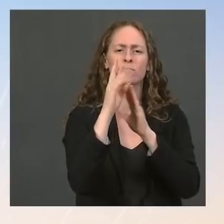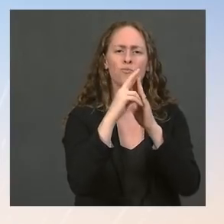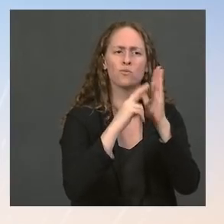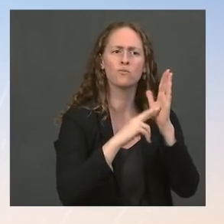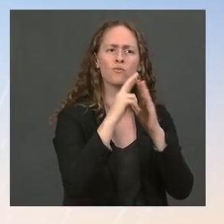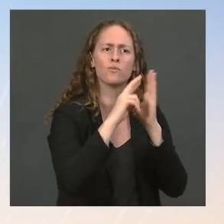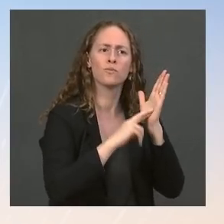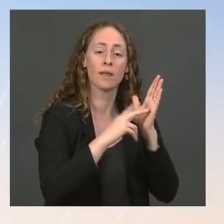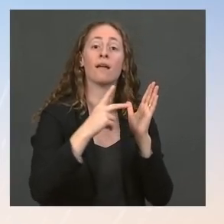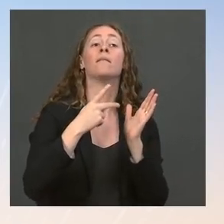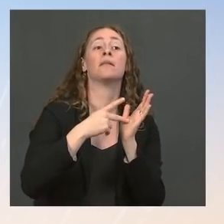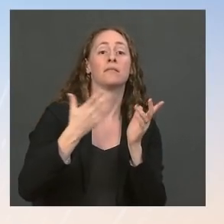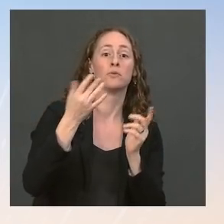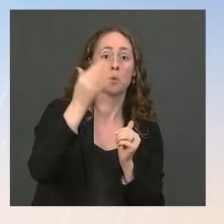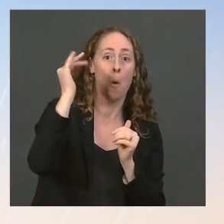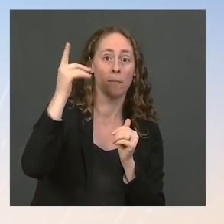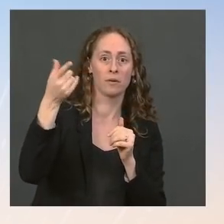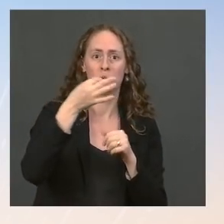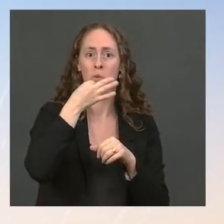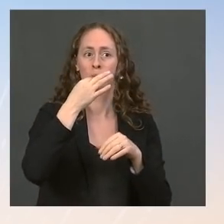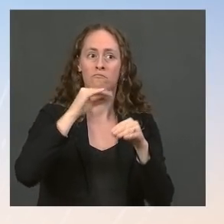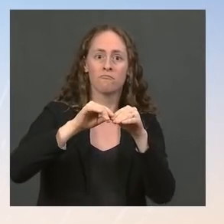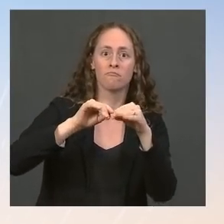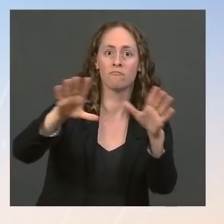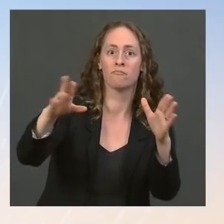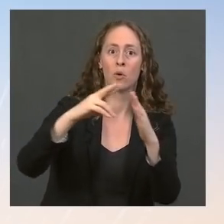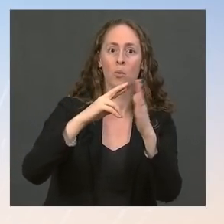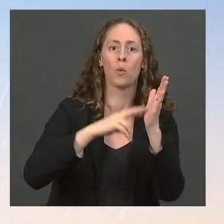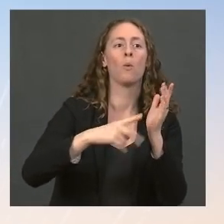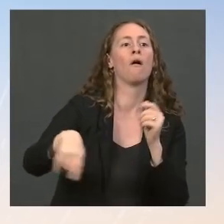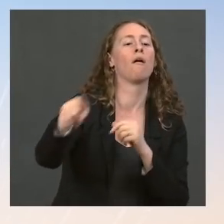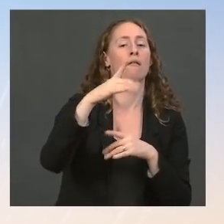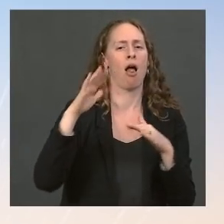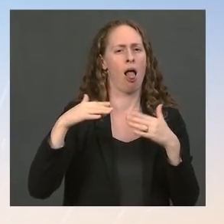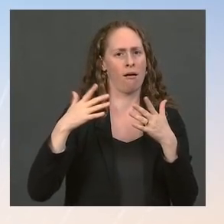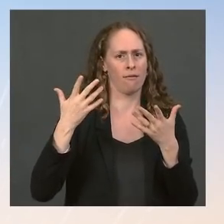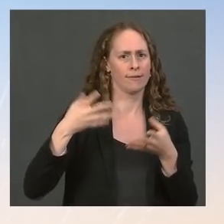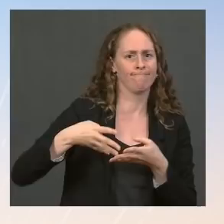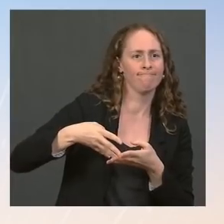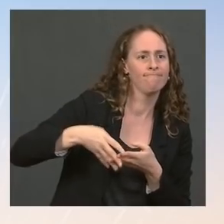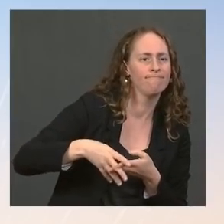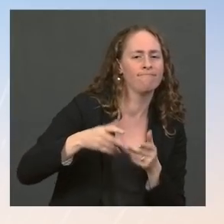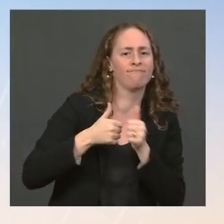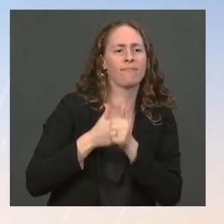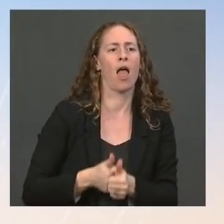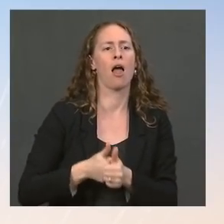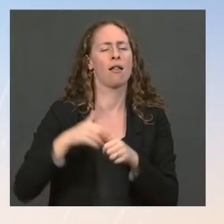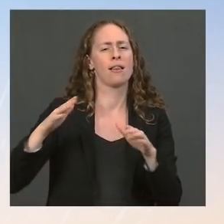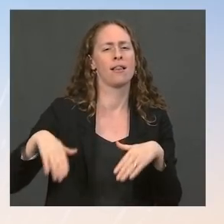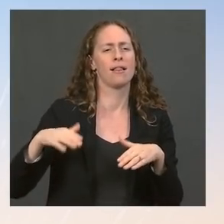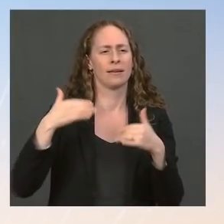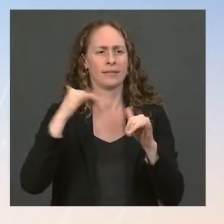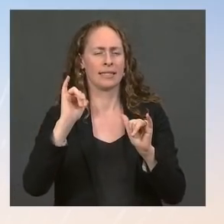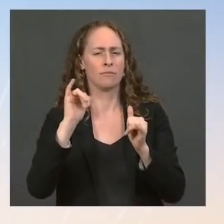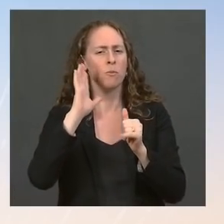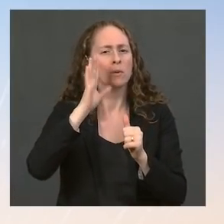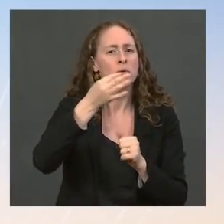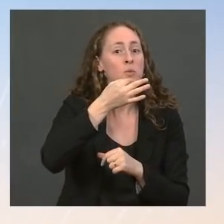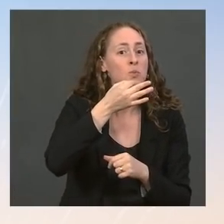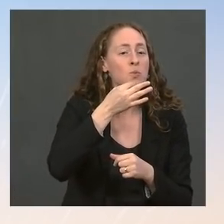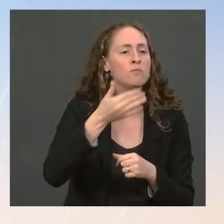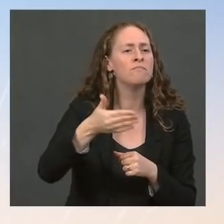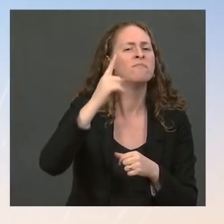more detail on in the coming weeks, have not yet even been implemented for businesses of over 100. But already to date, a number of